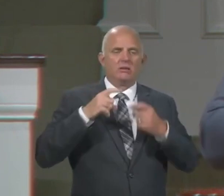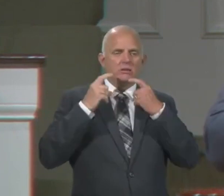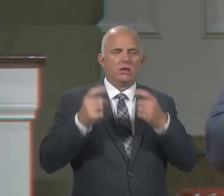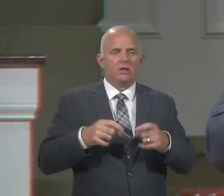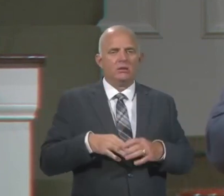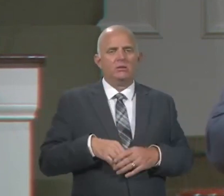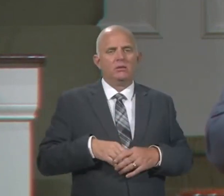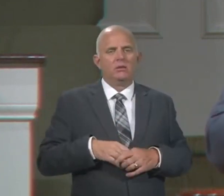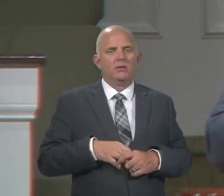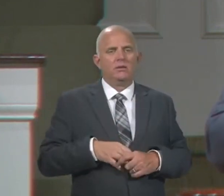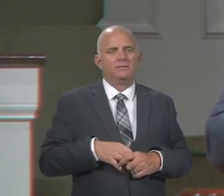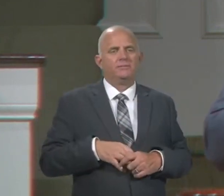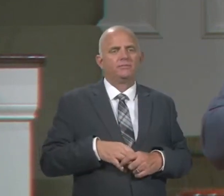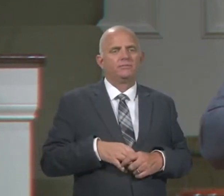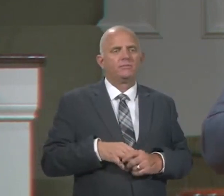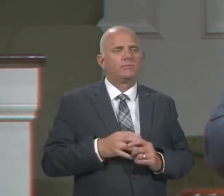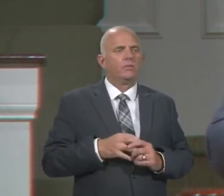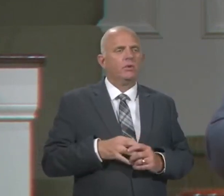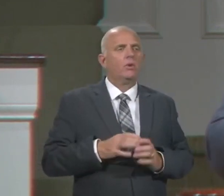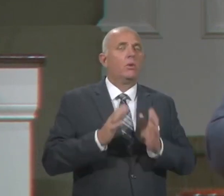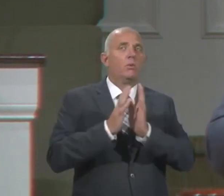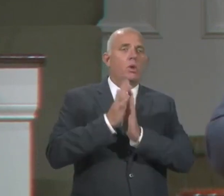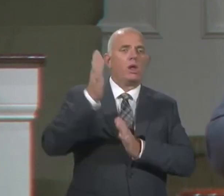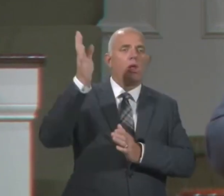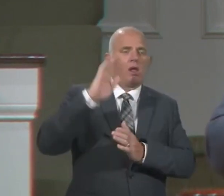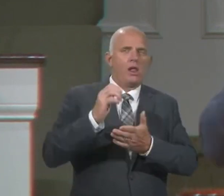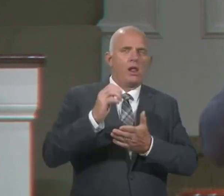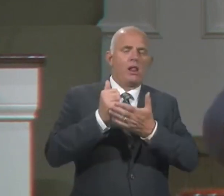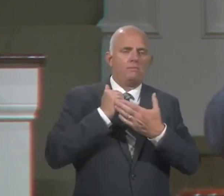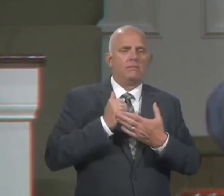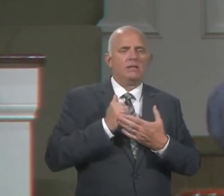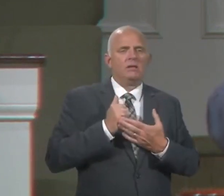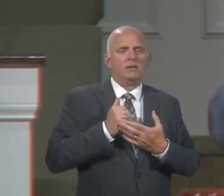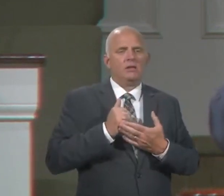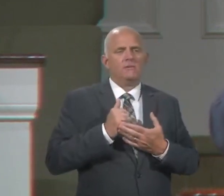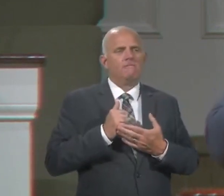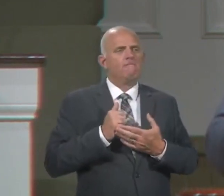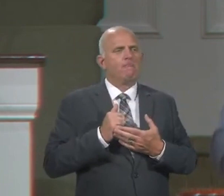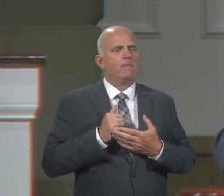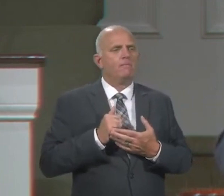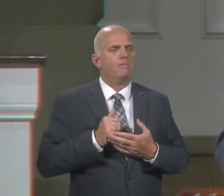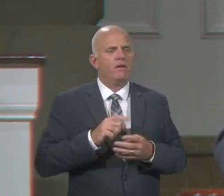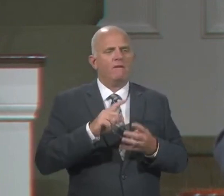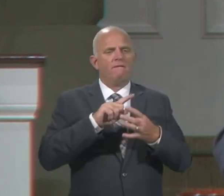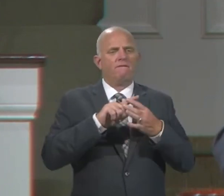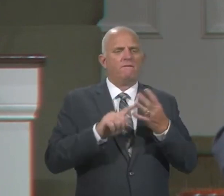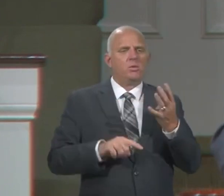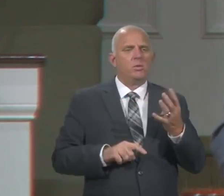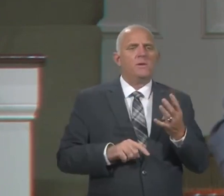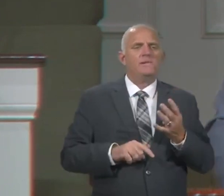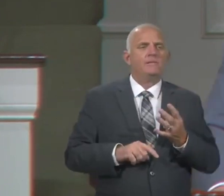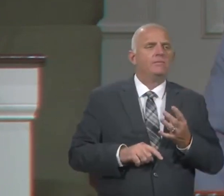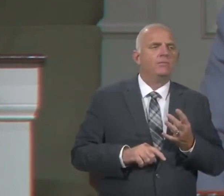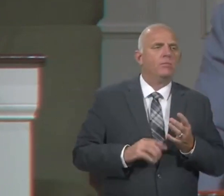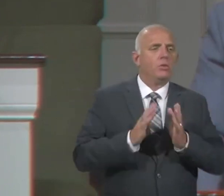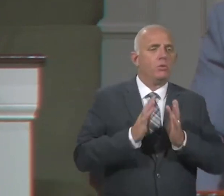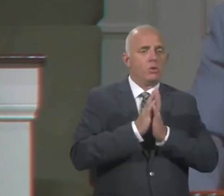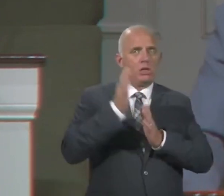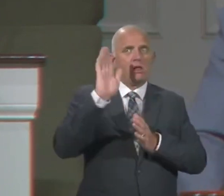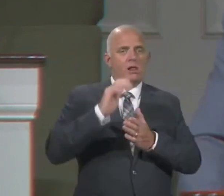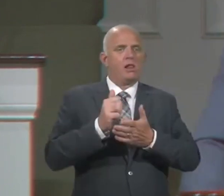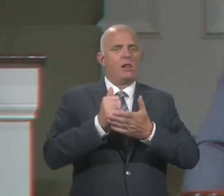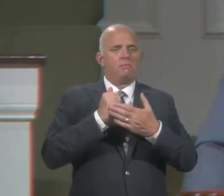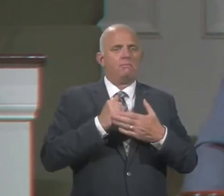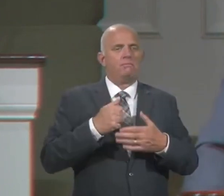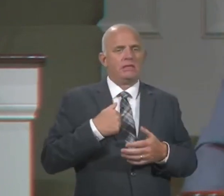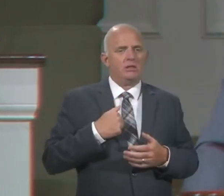me. God, help me. There's four things that I want to pray that God would help me as a soul winner. Number